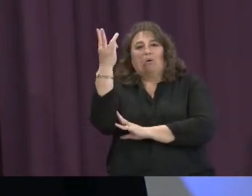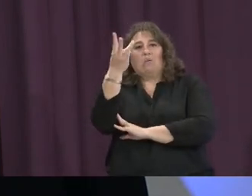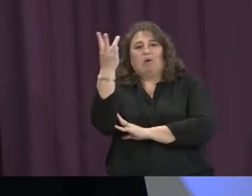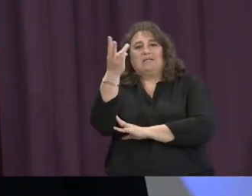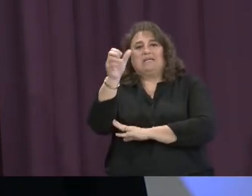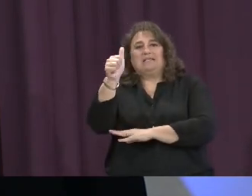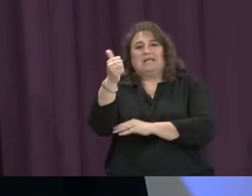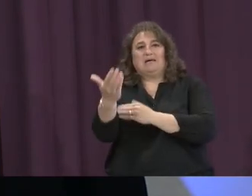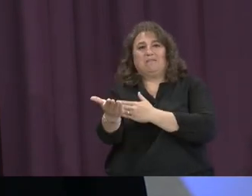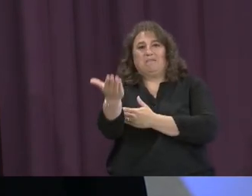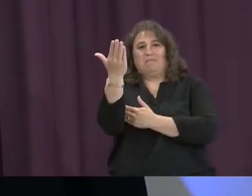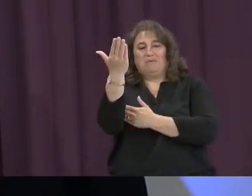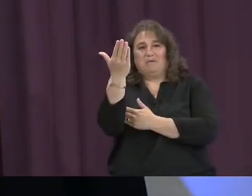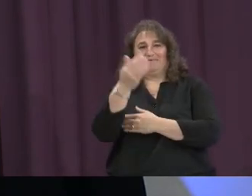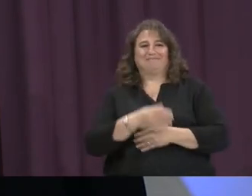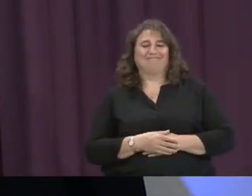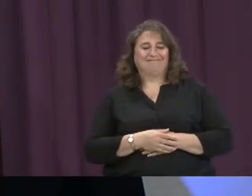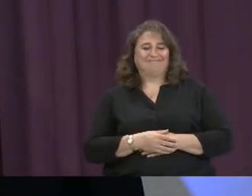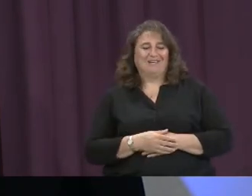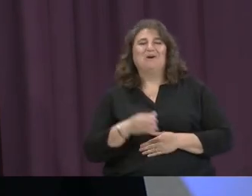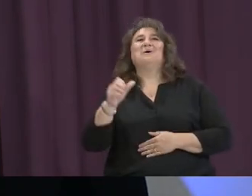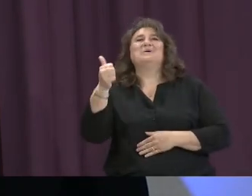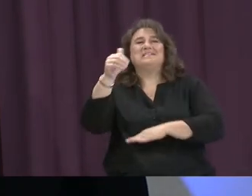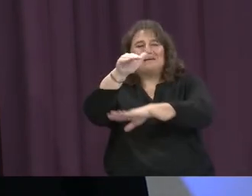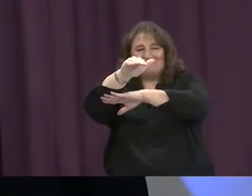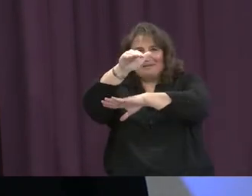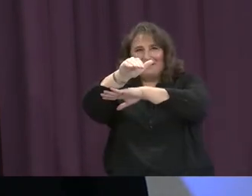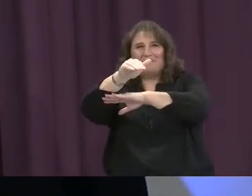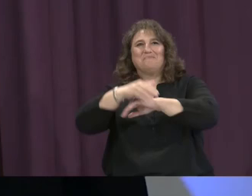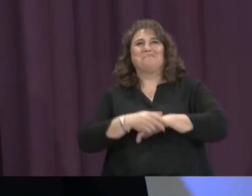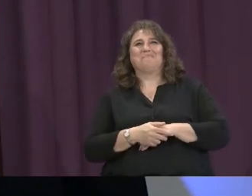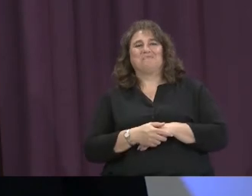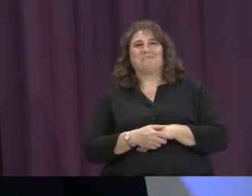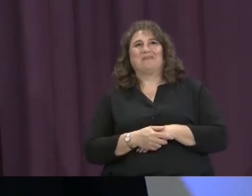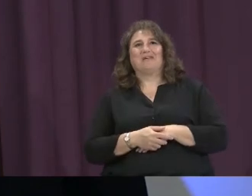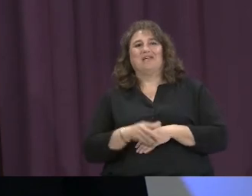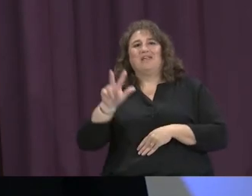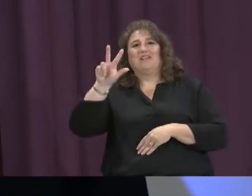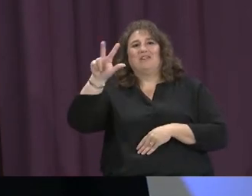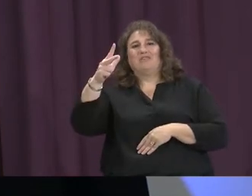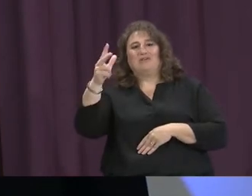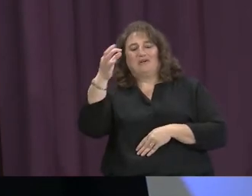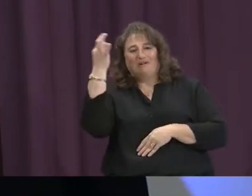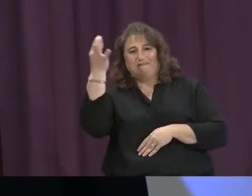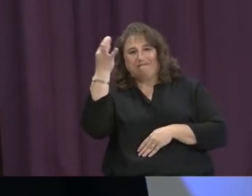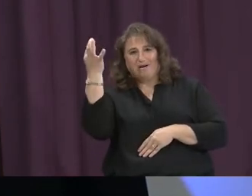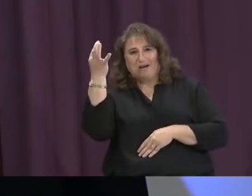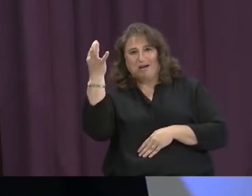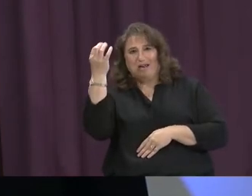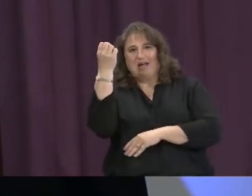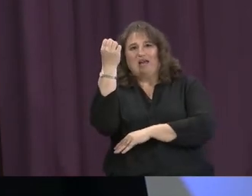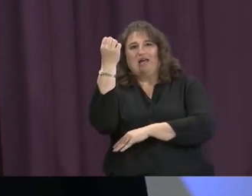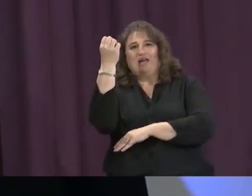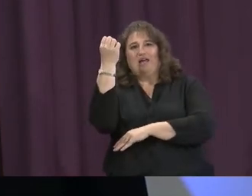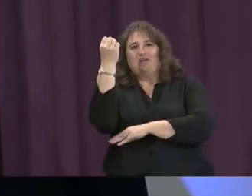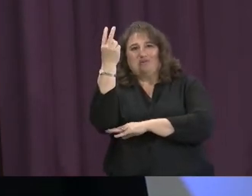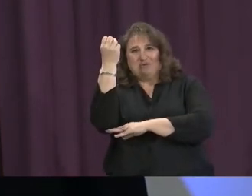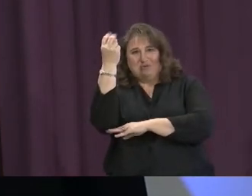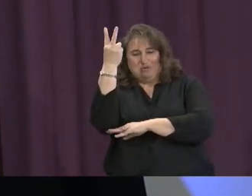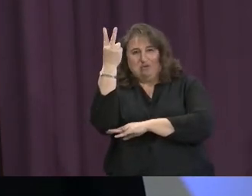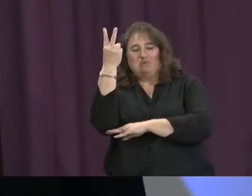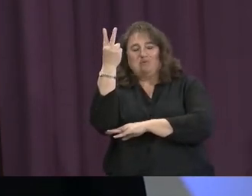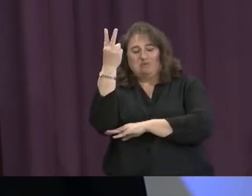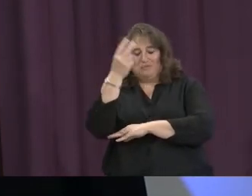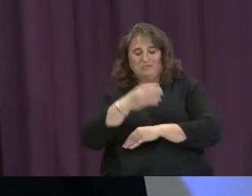if you're a late night person, you can catch it then. Every third Friday at 12 p.m. at noon,